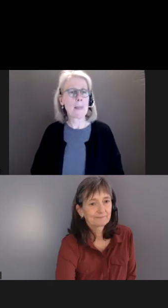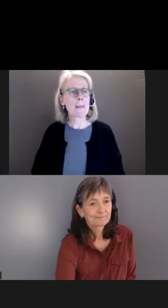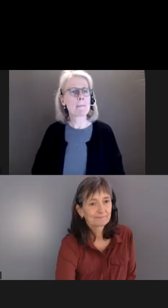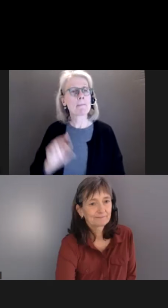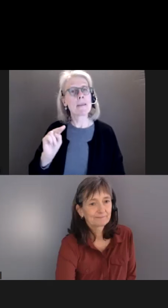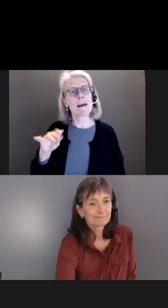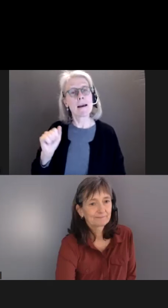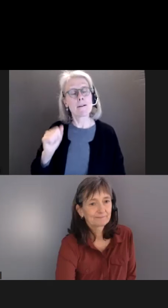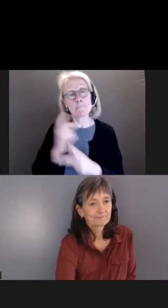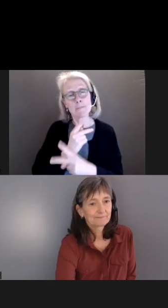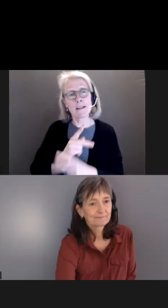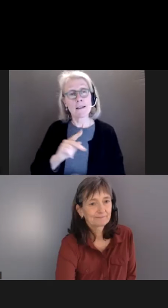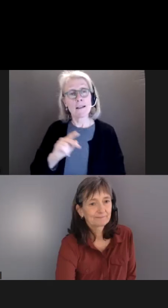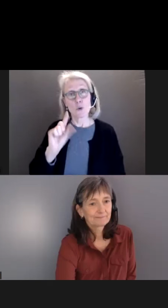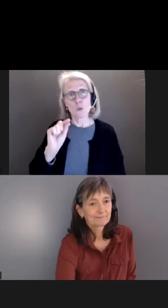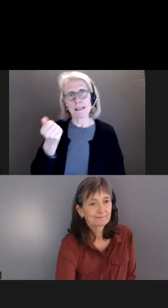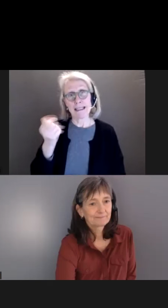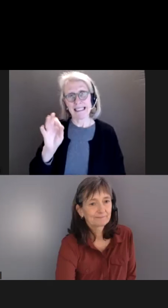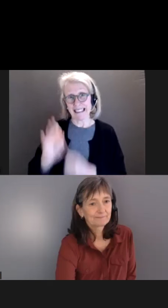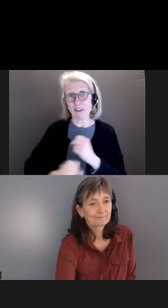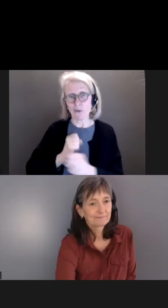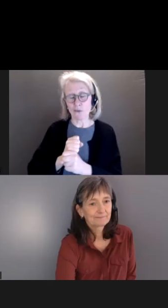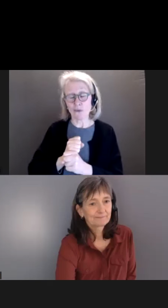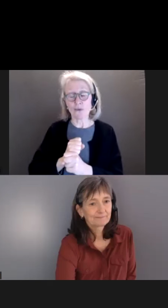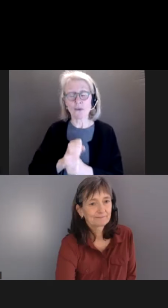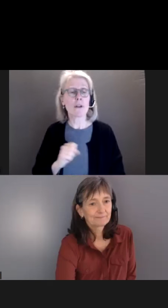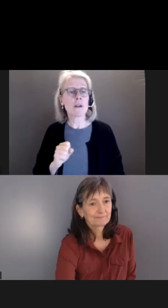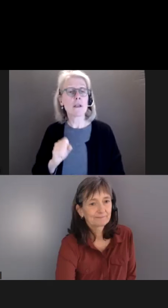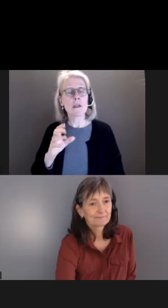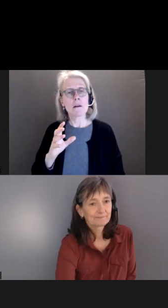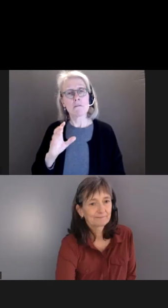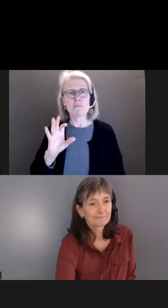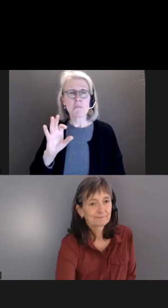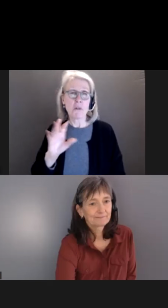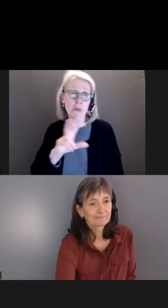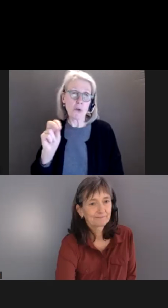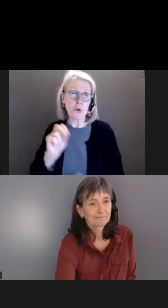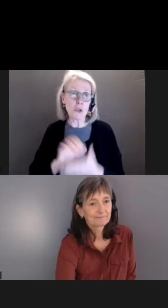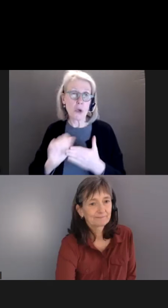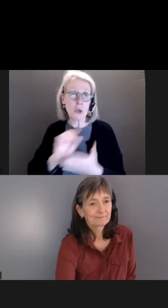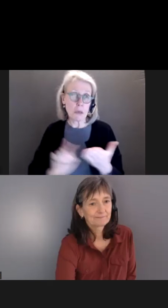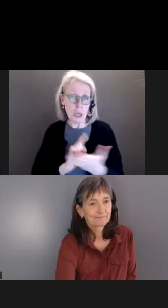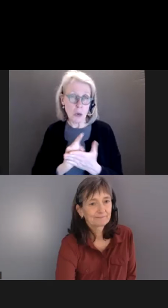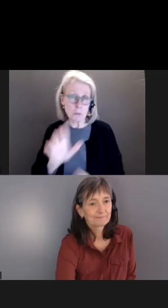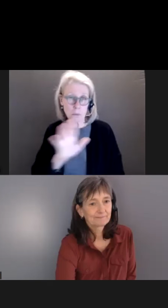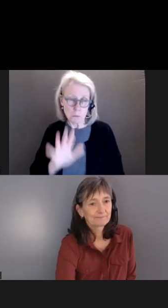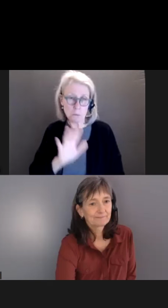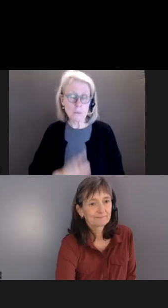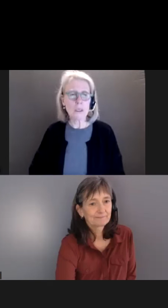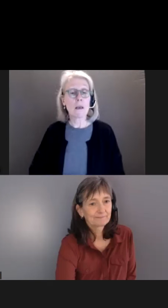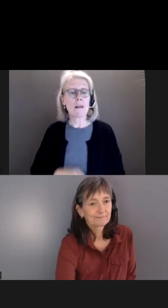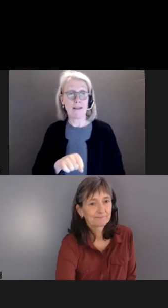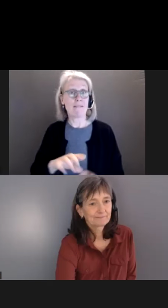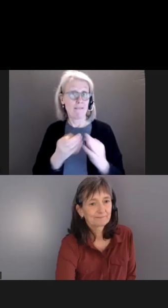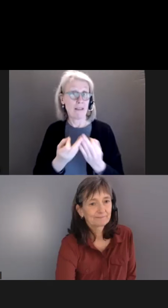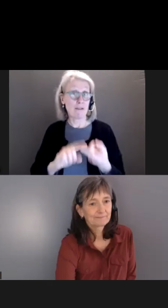NIA estimates that in 2019, based on an assumed hourly cost of $30 an hour, unpaid caregivers